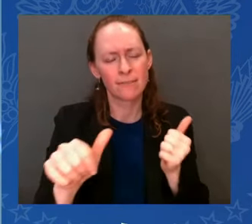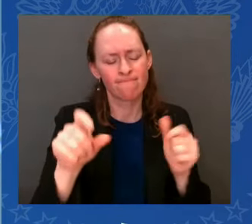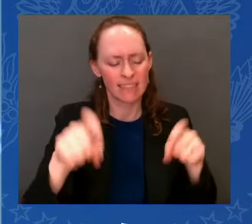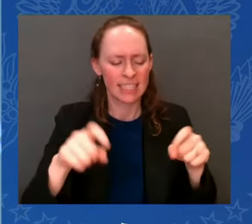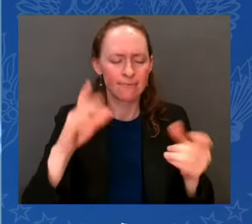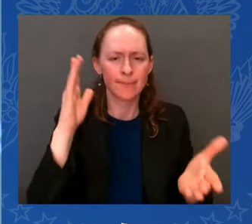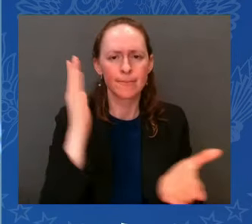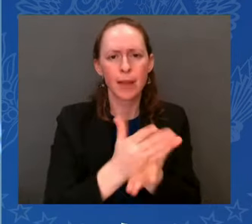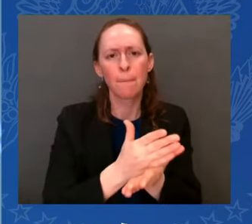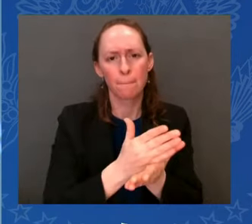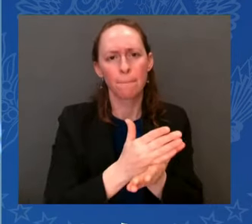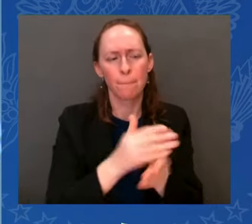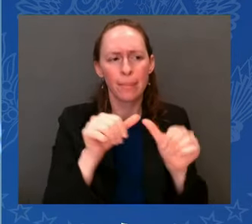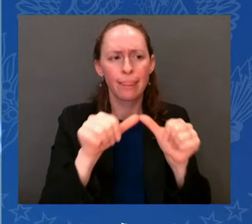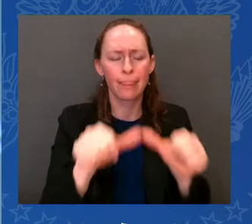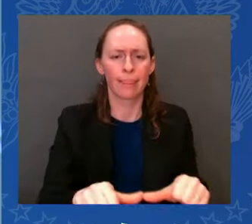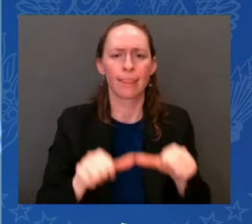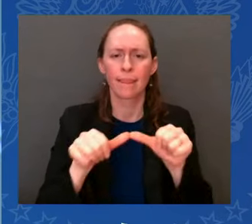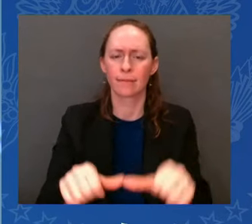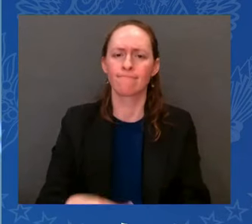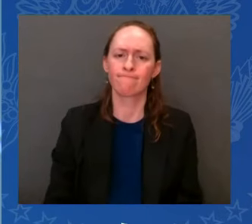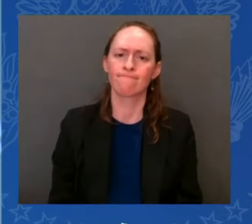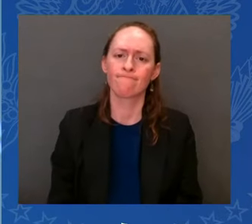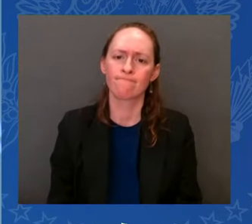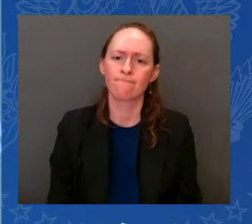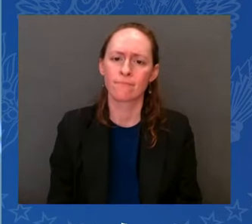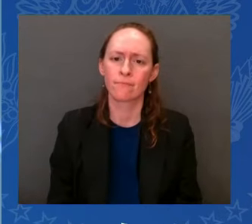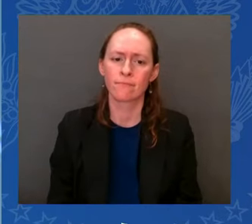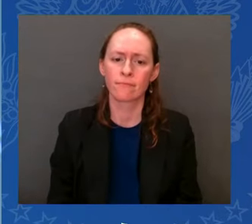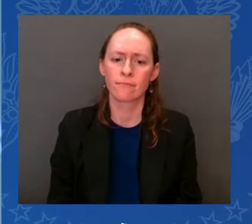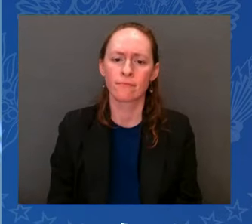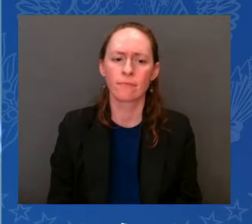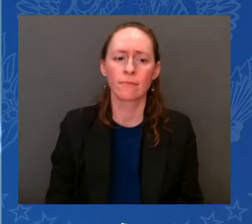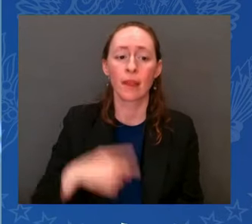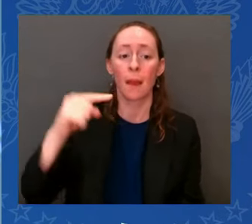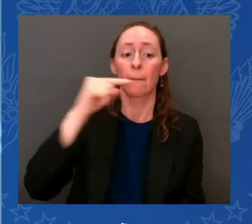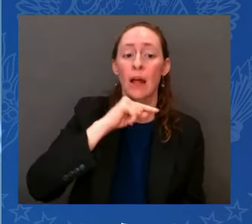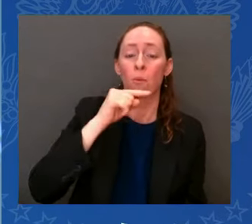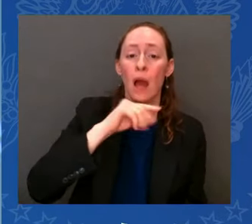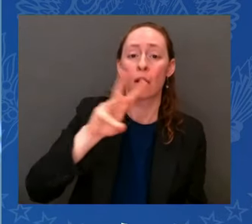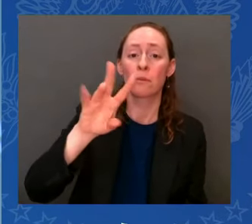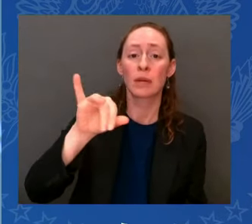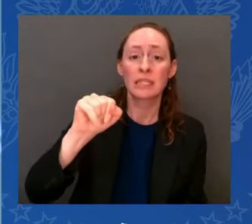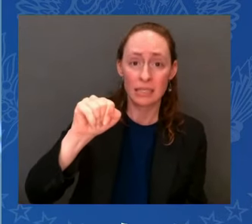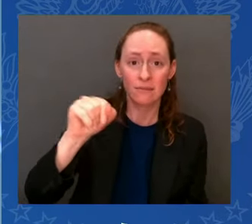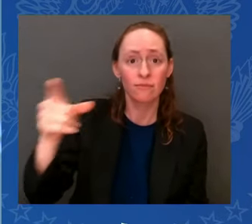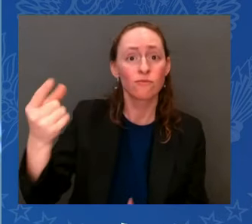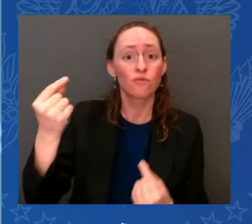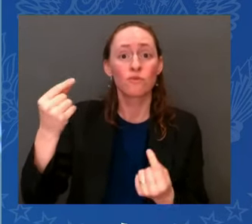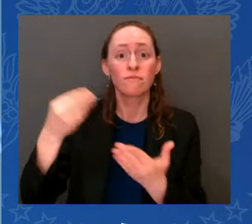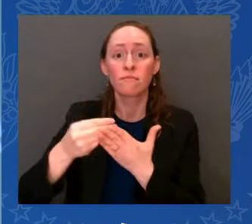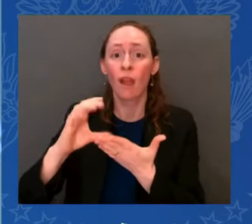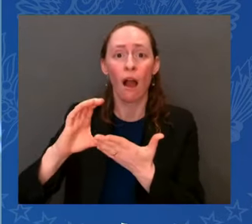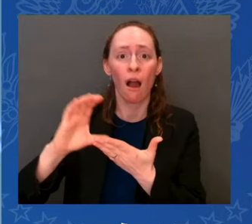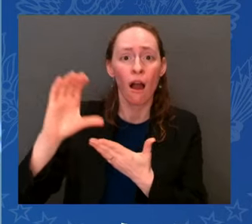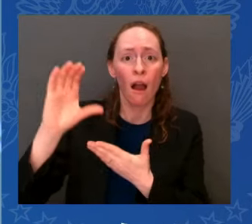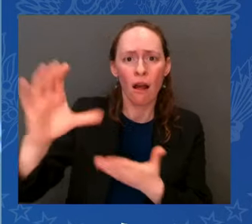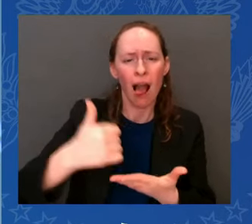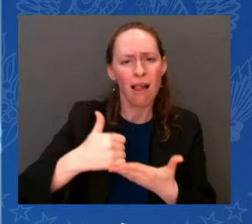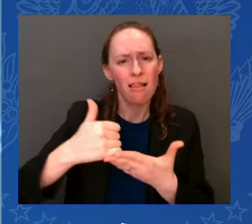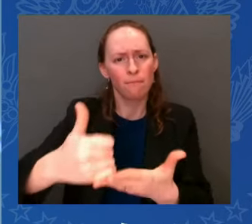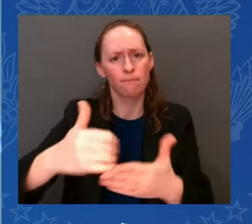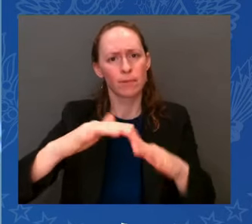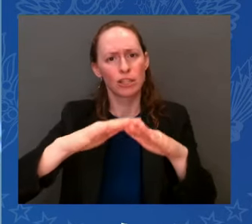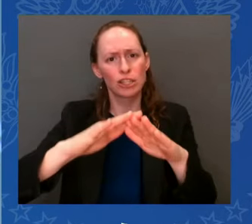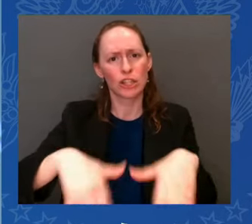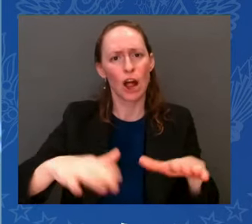Milwaukee County is using rescue funds to mentor kids involved in the criminal justice system. L.A. County is offering job training for